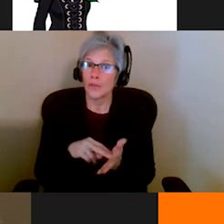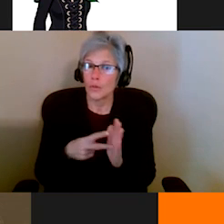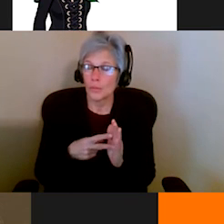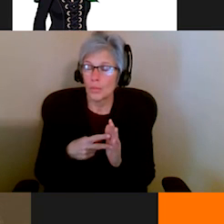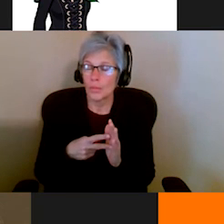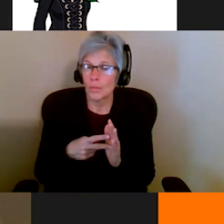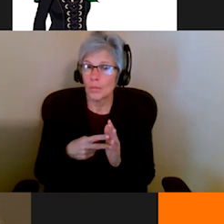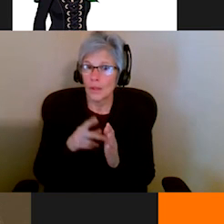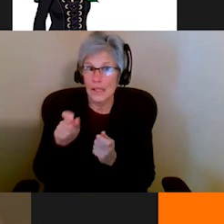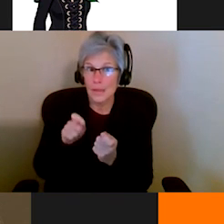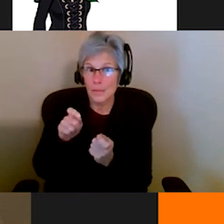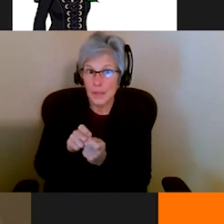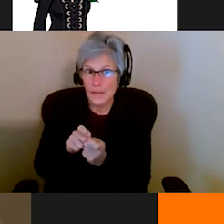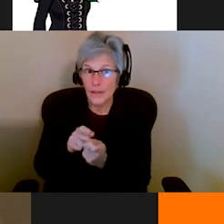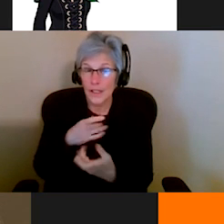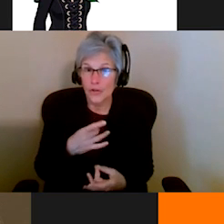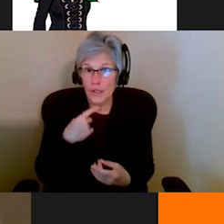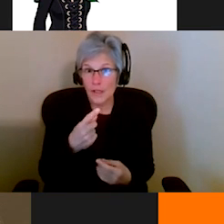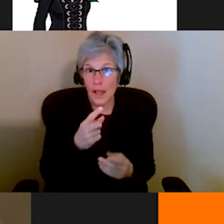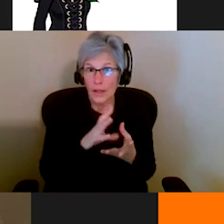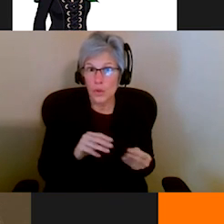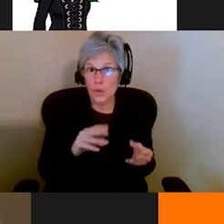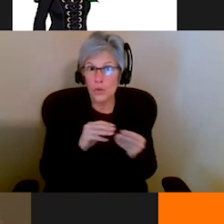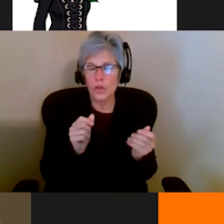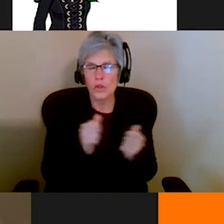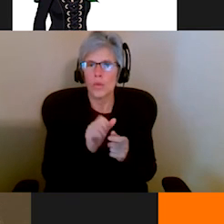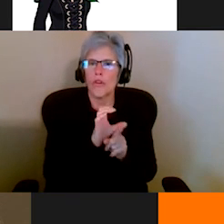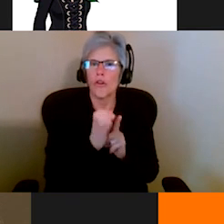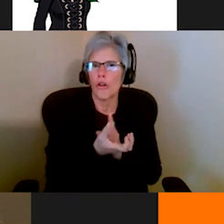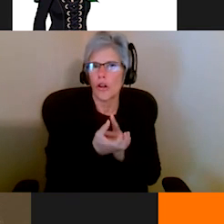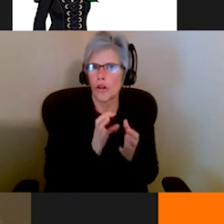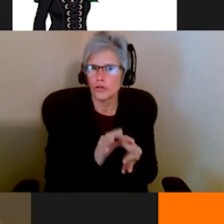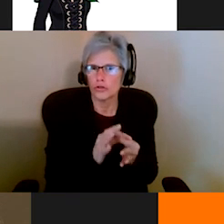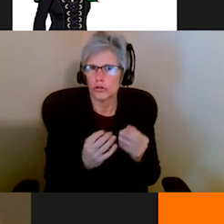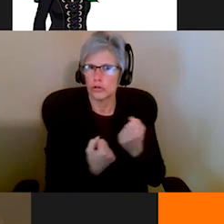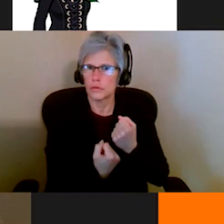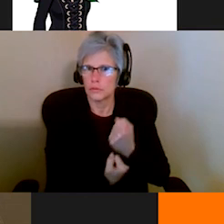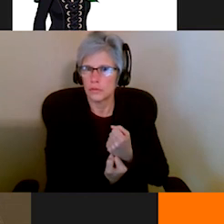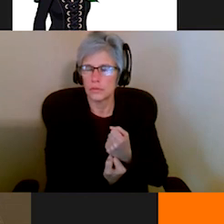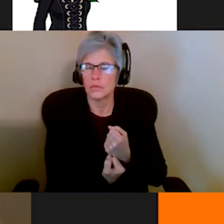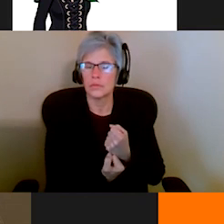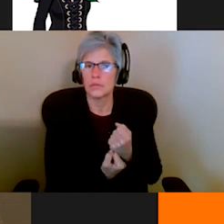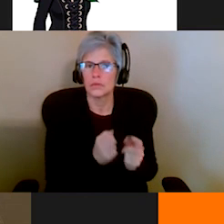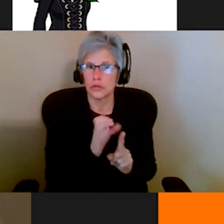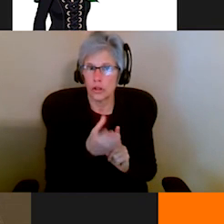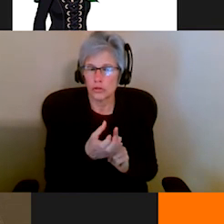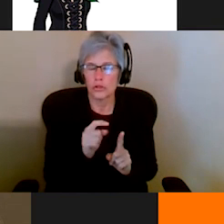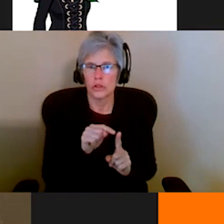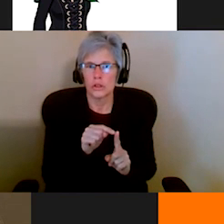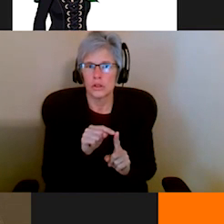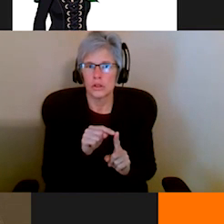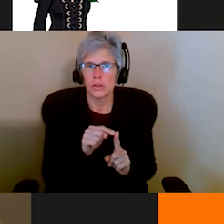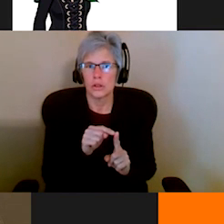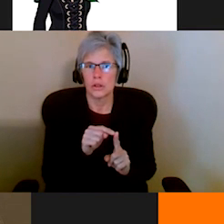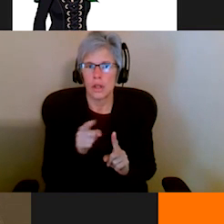that are interested in telling stories that have a cultural bent or a cultural foundation, then, I would definitely say, look